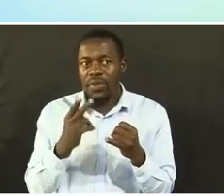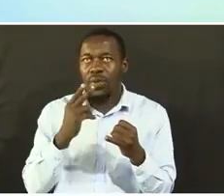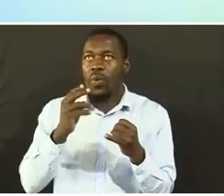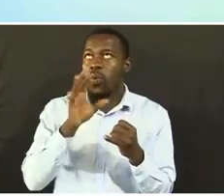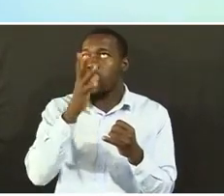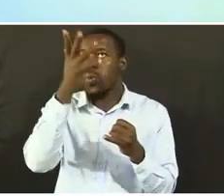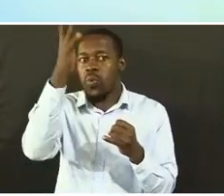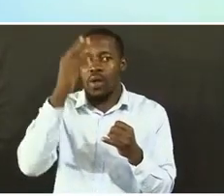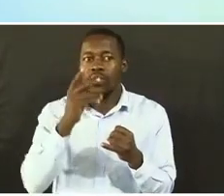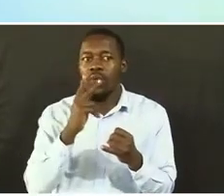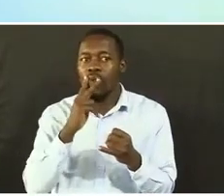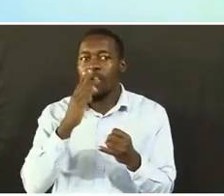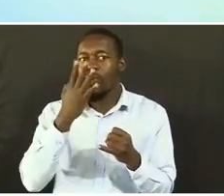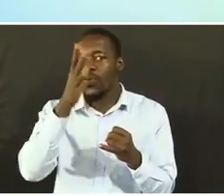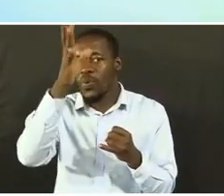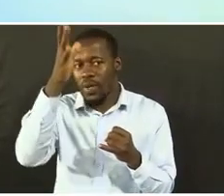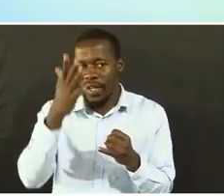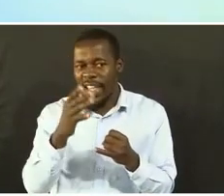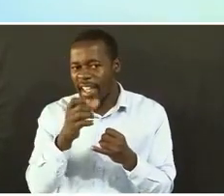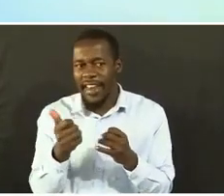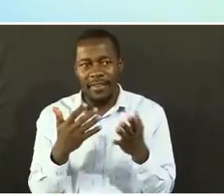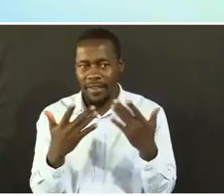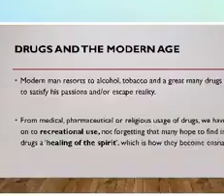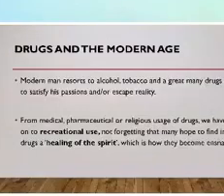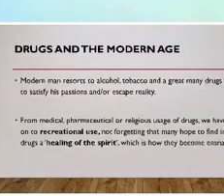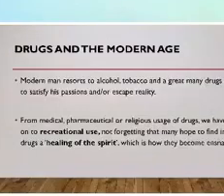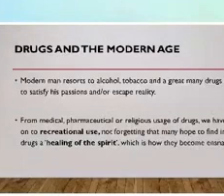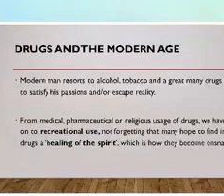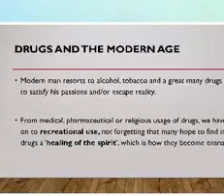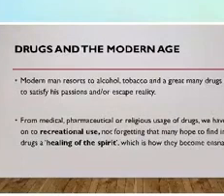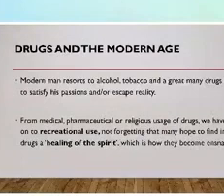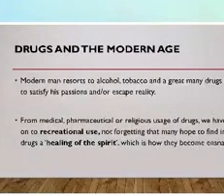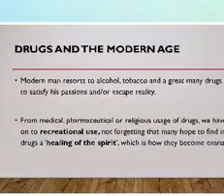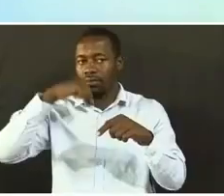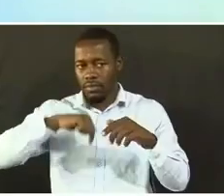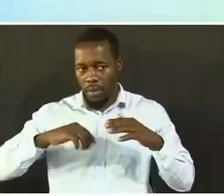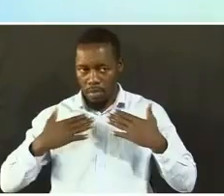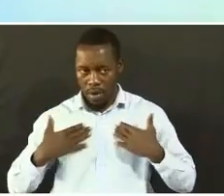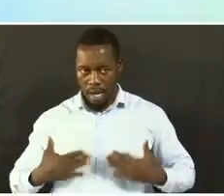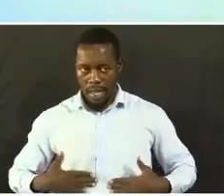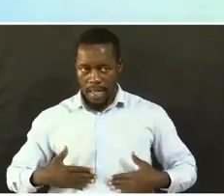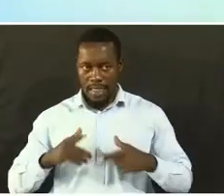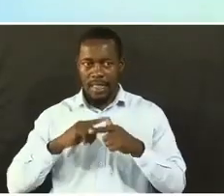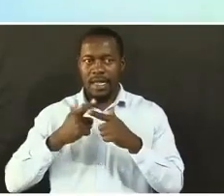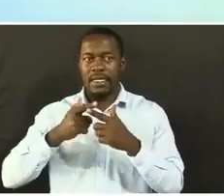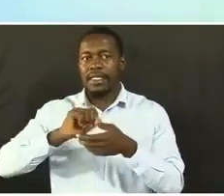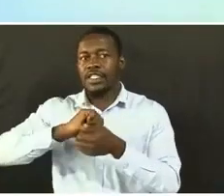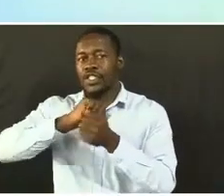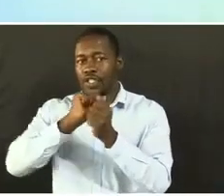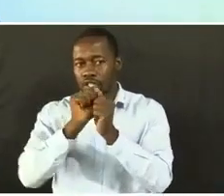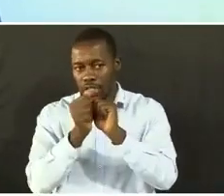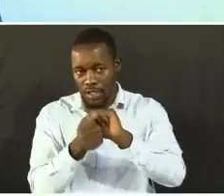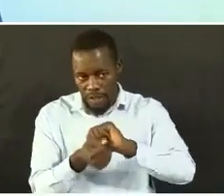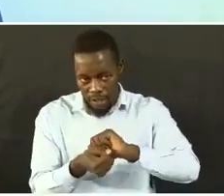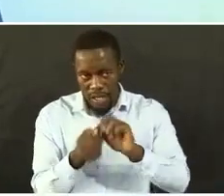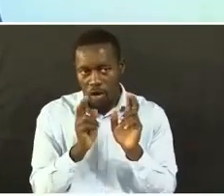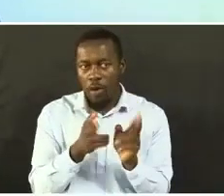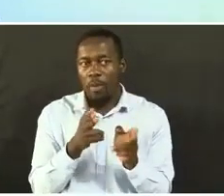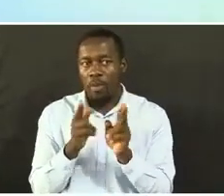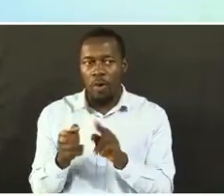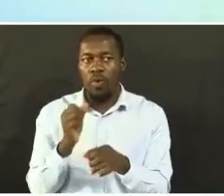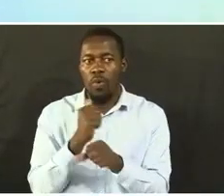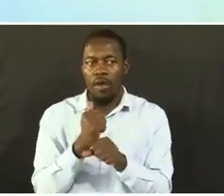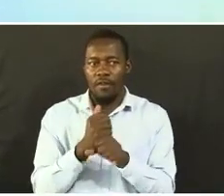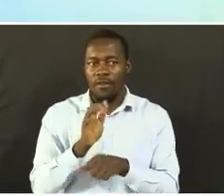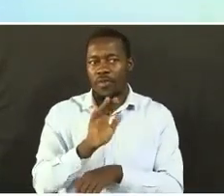taken into the body by whatever, through whatever mechanism, it alters the nervous system. So these things are